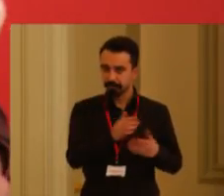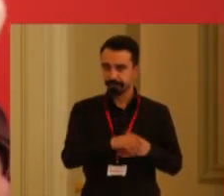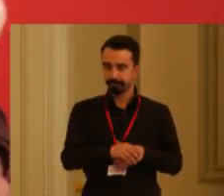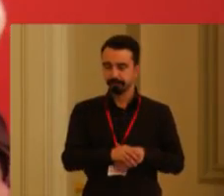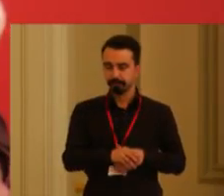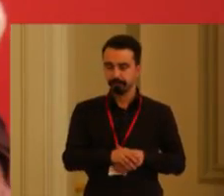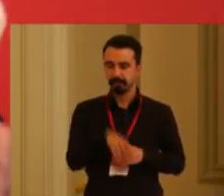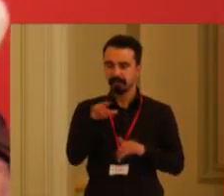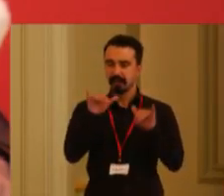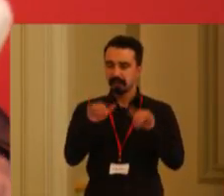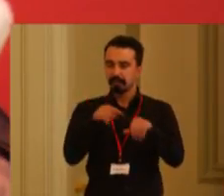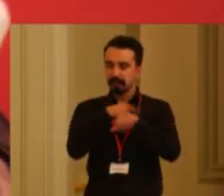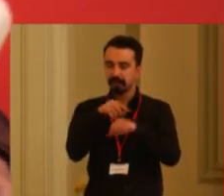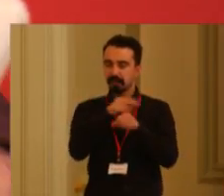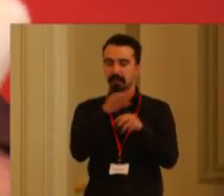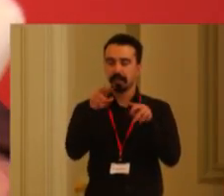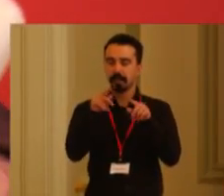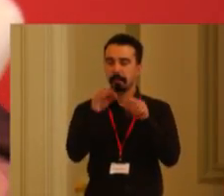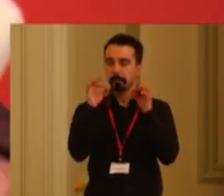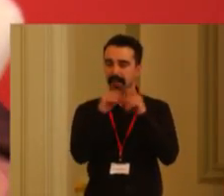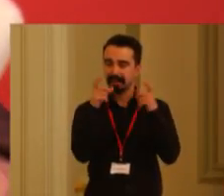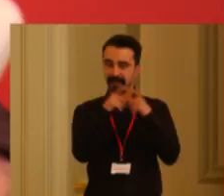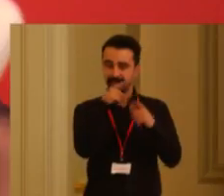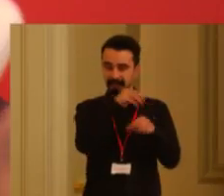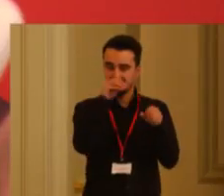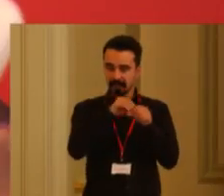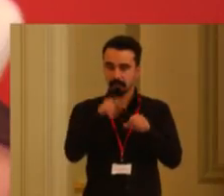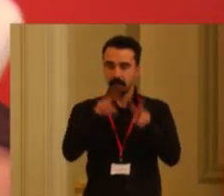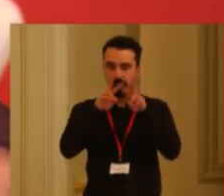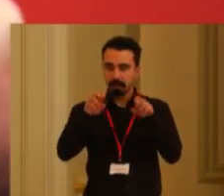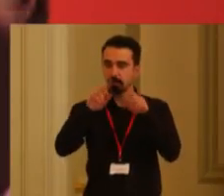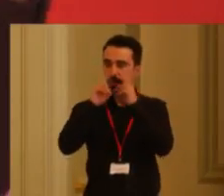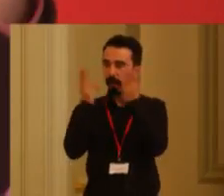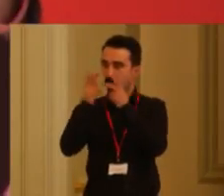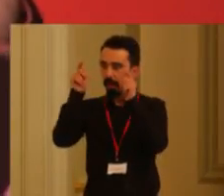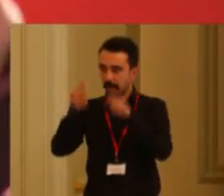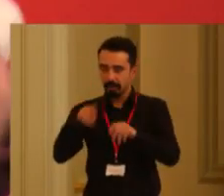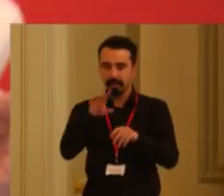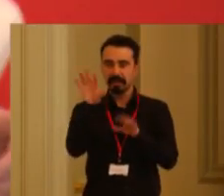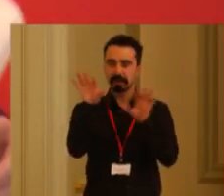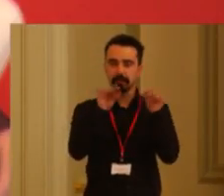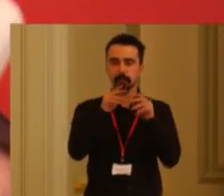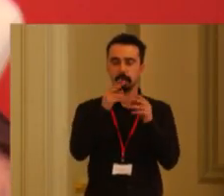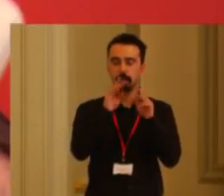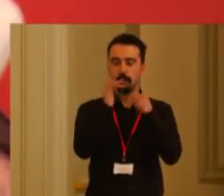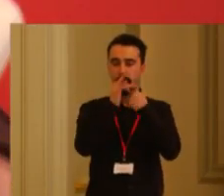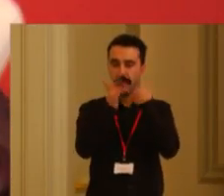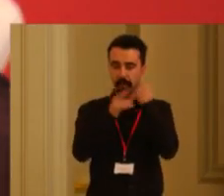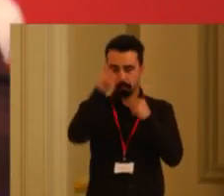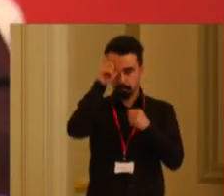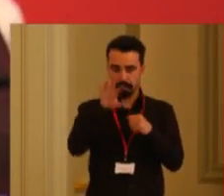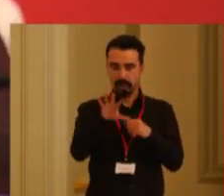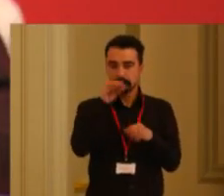Ali. I also would like to express my gratitude to British Council for conducting this research both